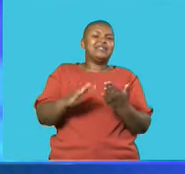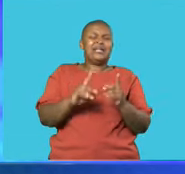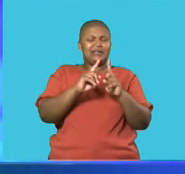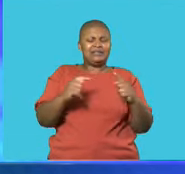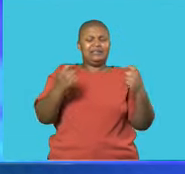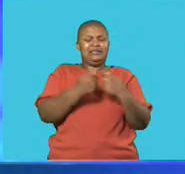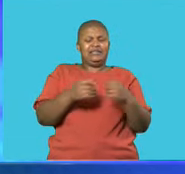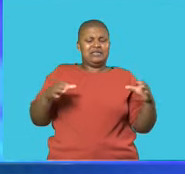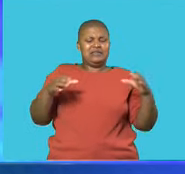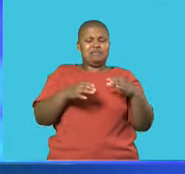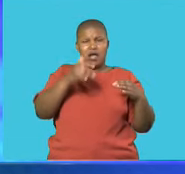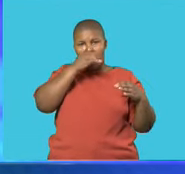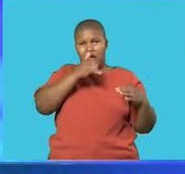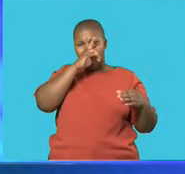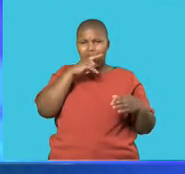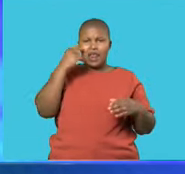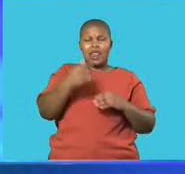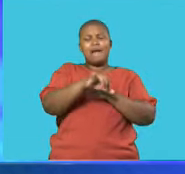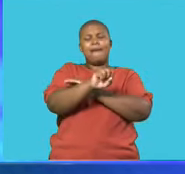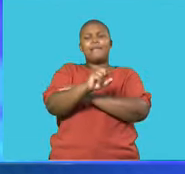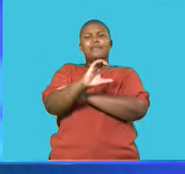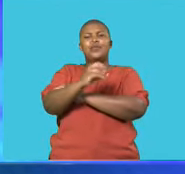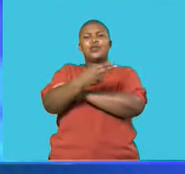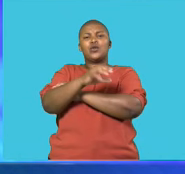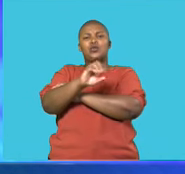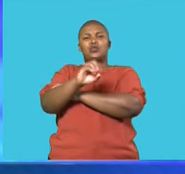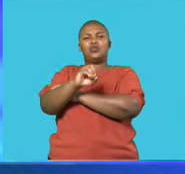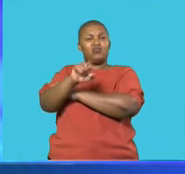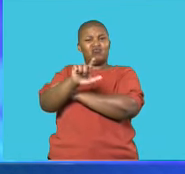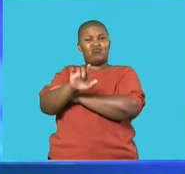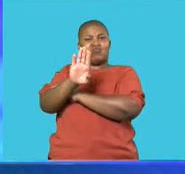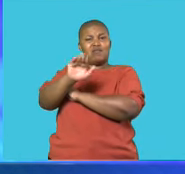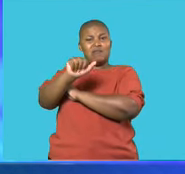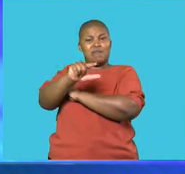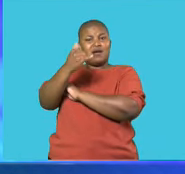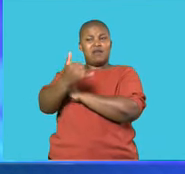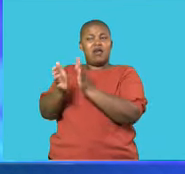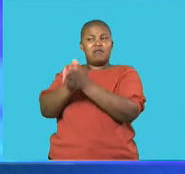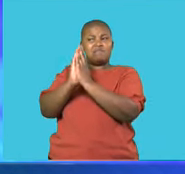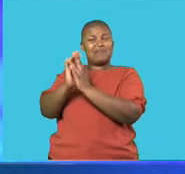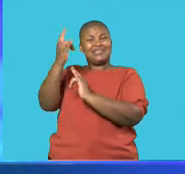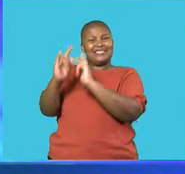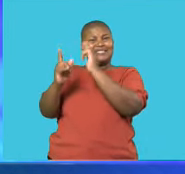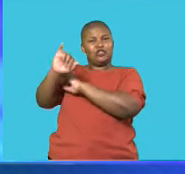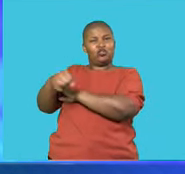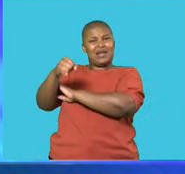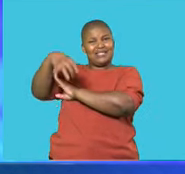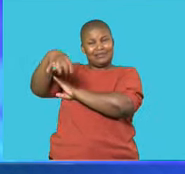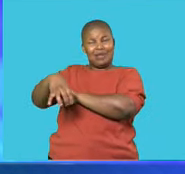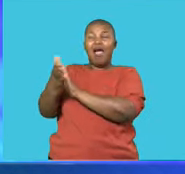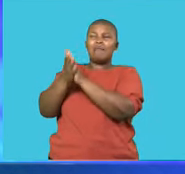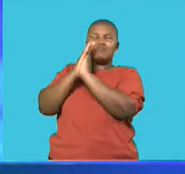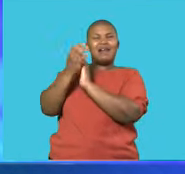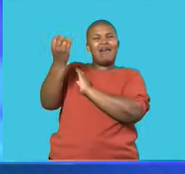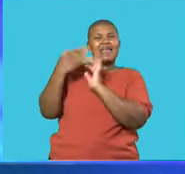is terrorizing the community. Now, following this, Mutomoholo is now calling on the city of Johannesburg to deploy a task team that will work closely